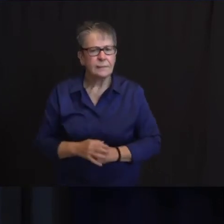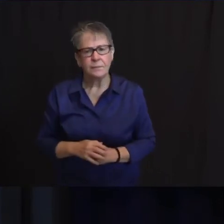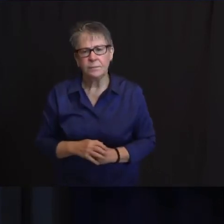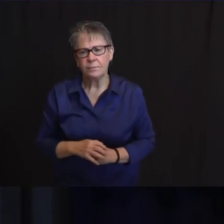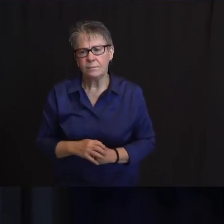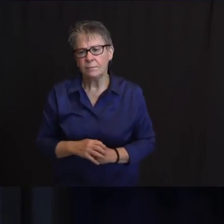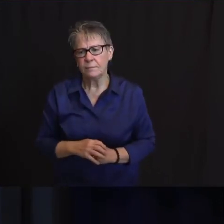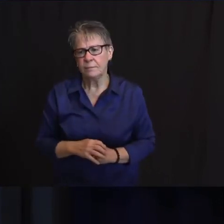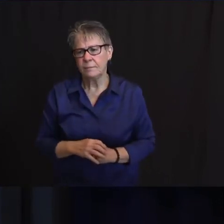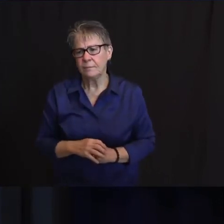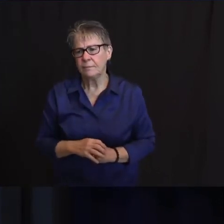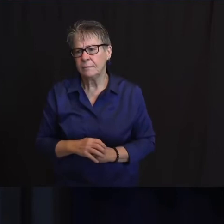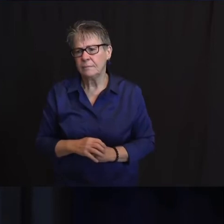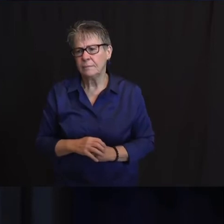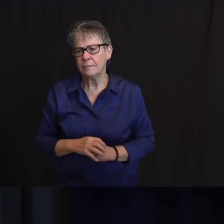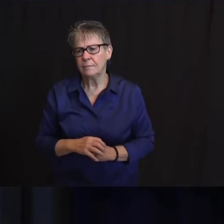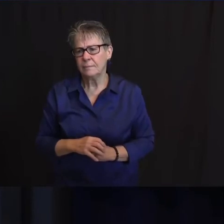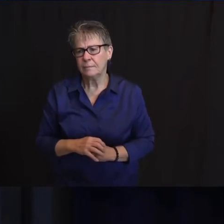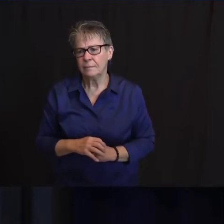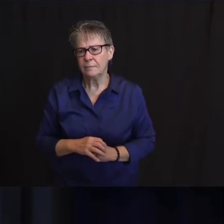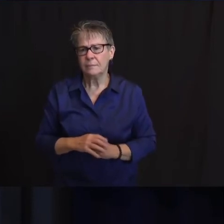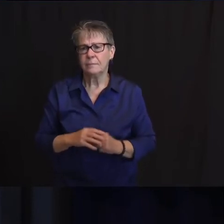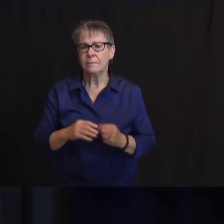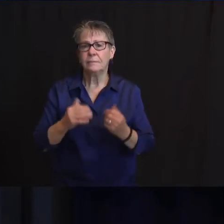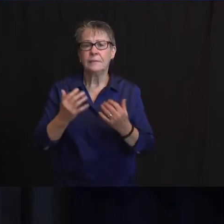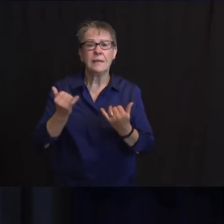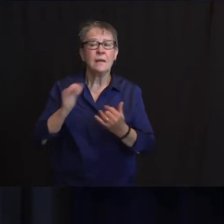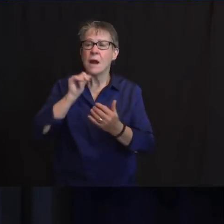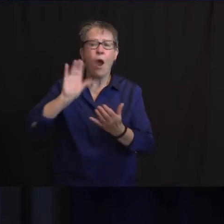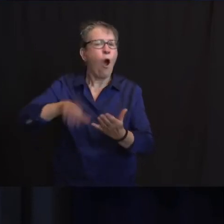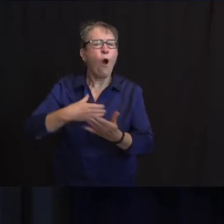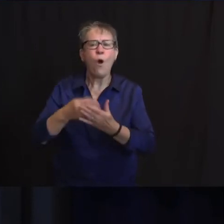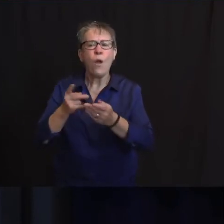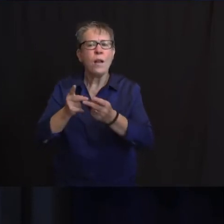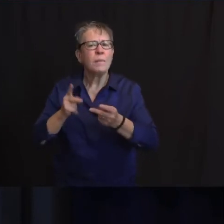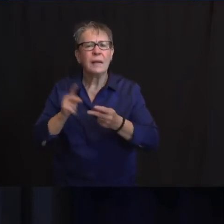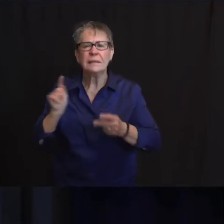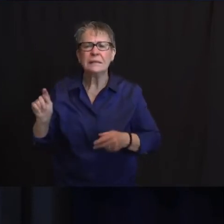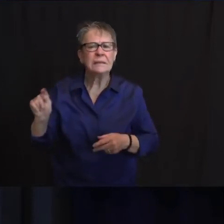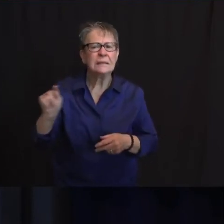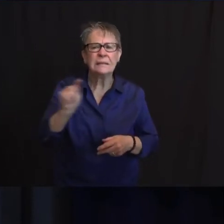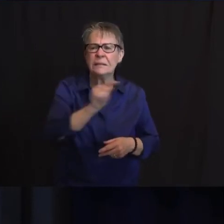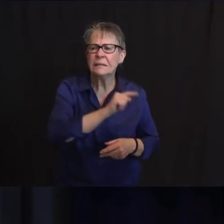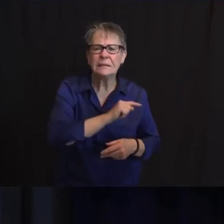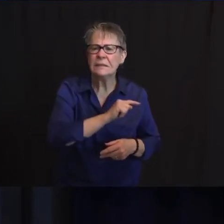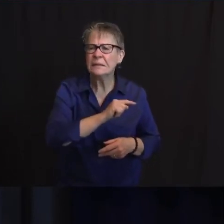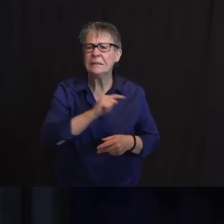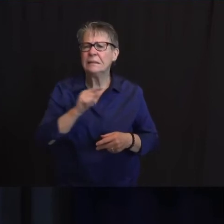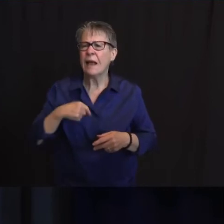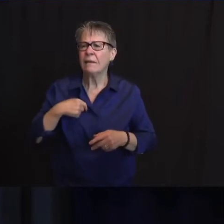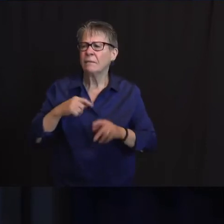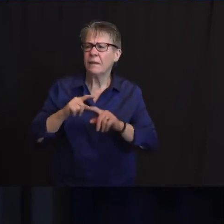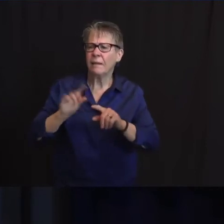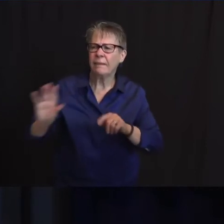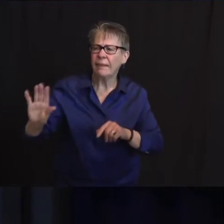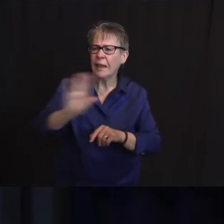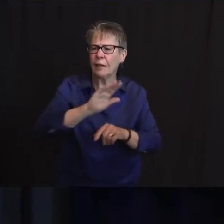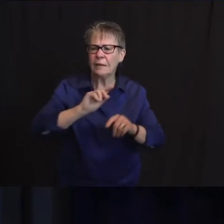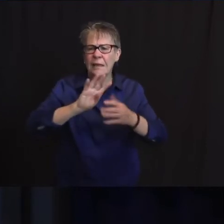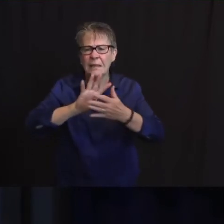vaccinating are currently using the New Jersey Vaccine Scheduling System. So we continue to urge sites to open up more of